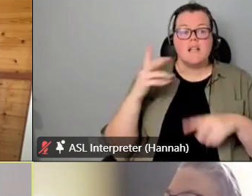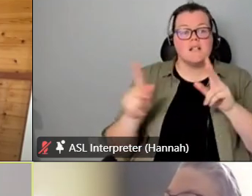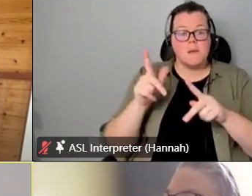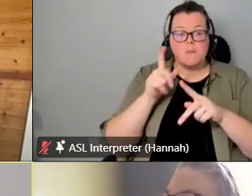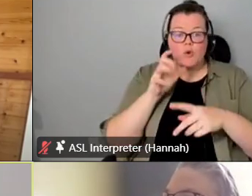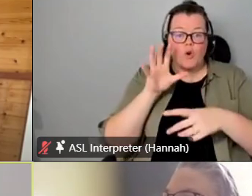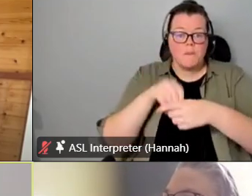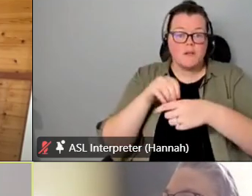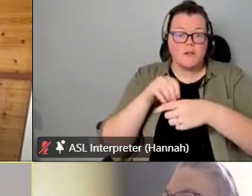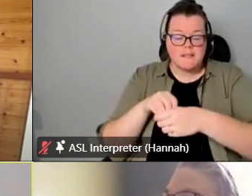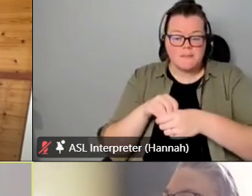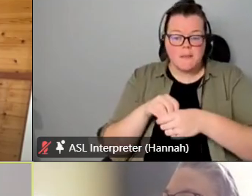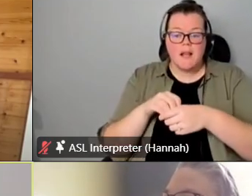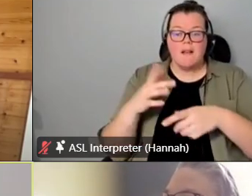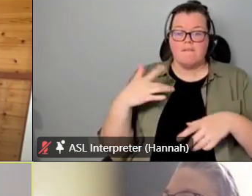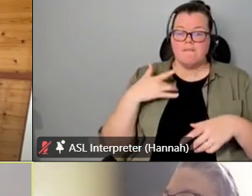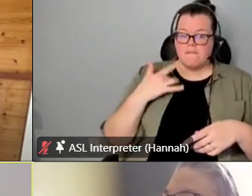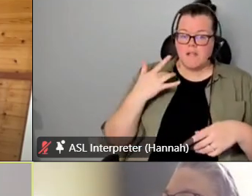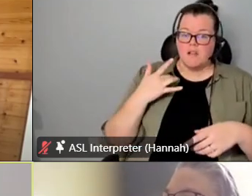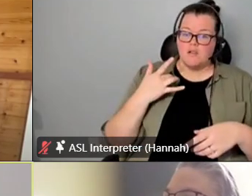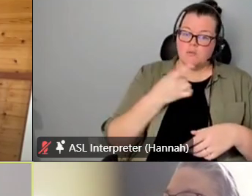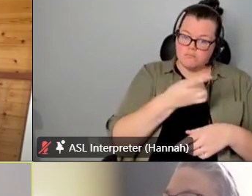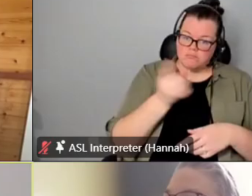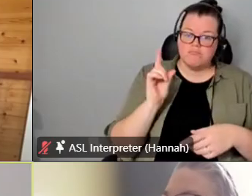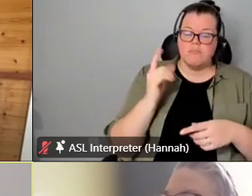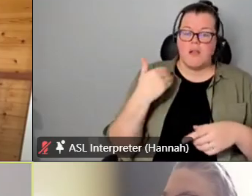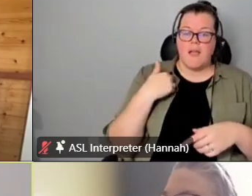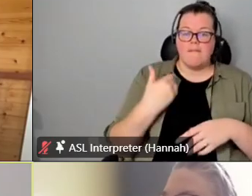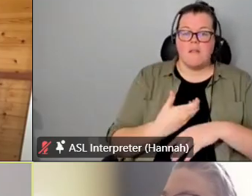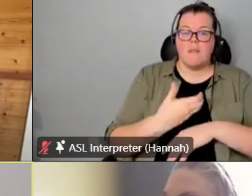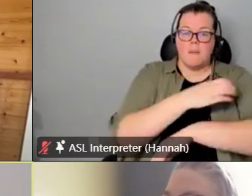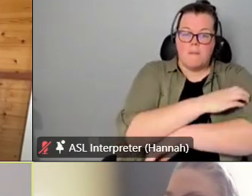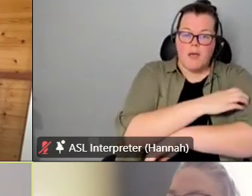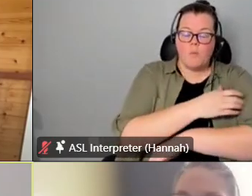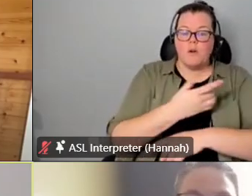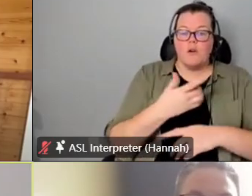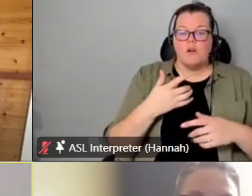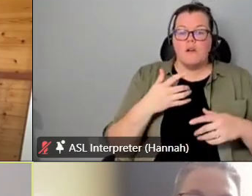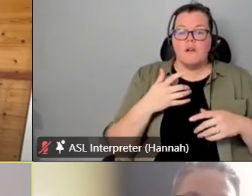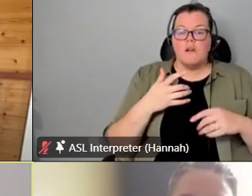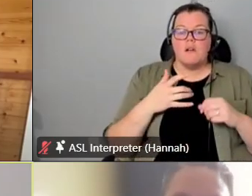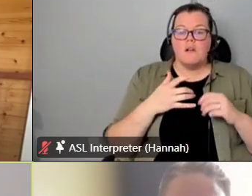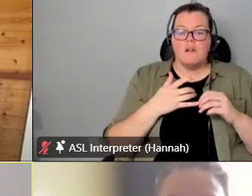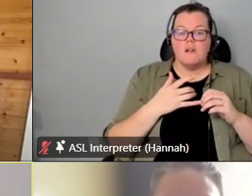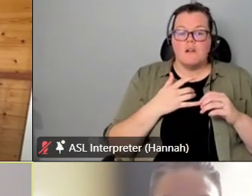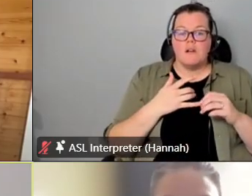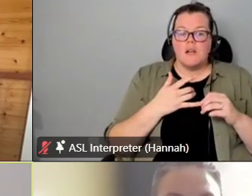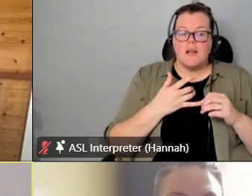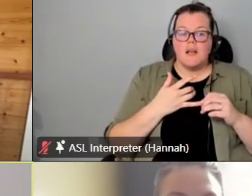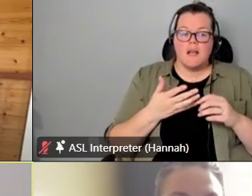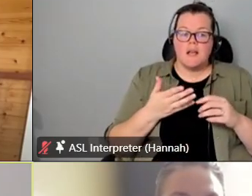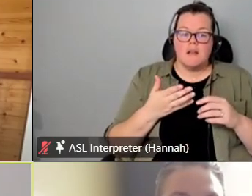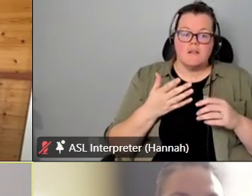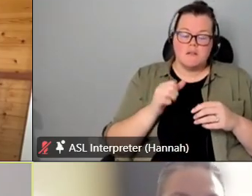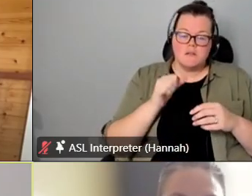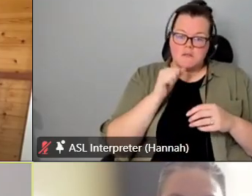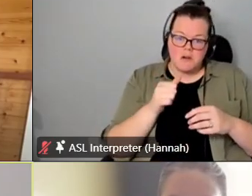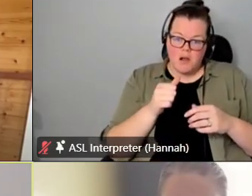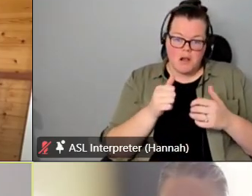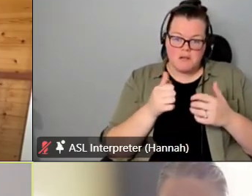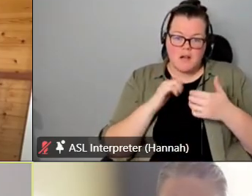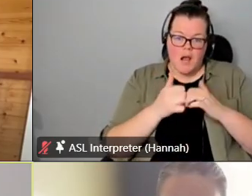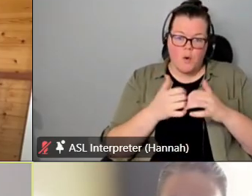that you have the power. And that may not how you're wanting to become off. That may not necessarily how you're wanting to come off, but